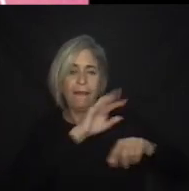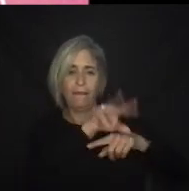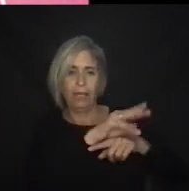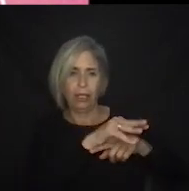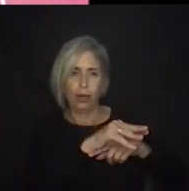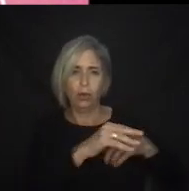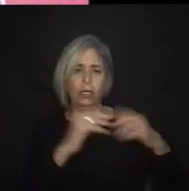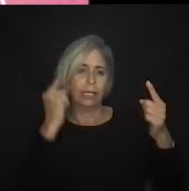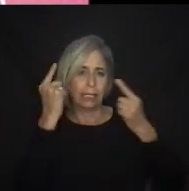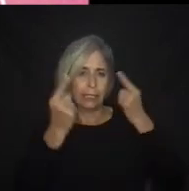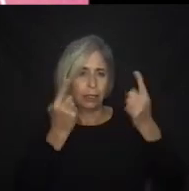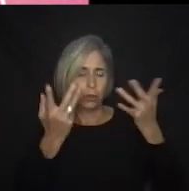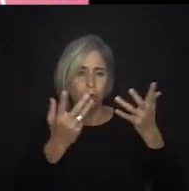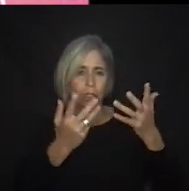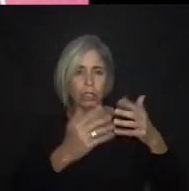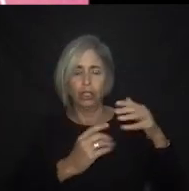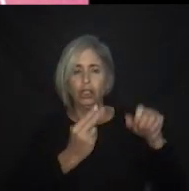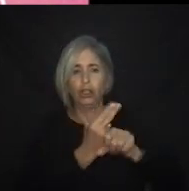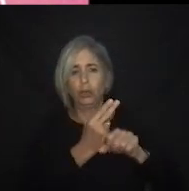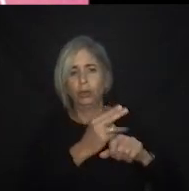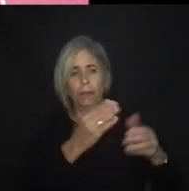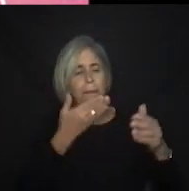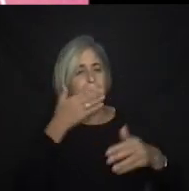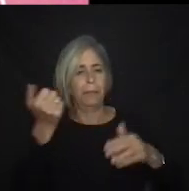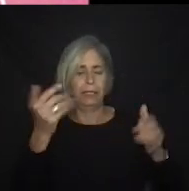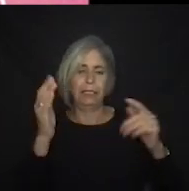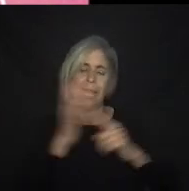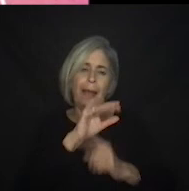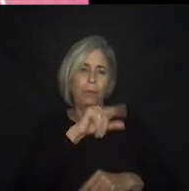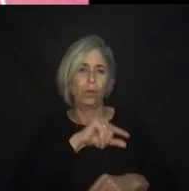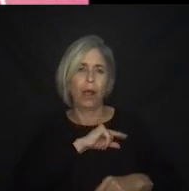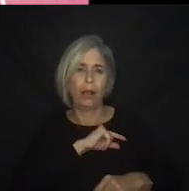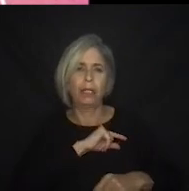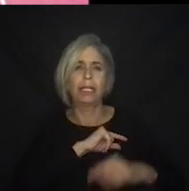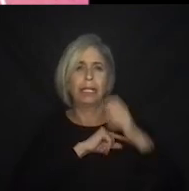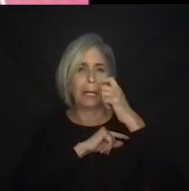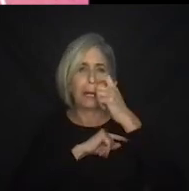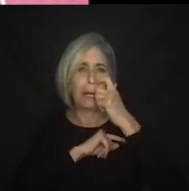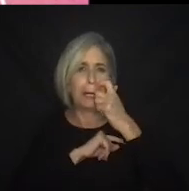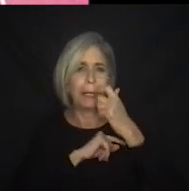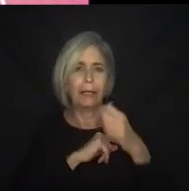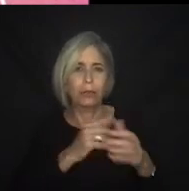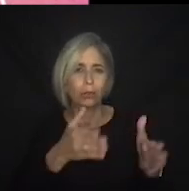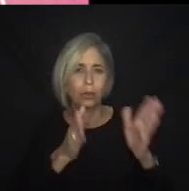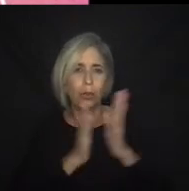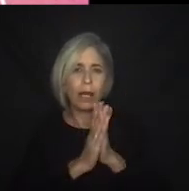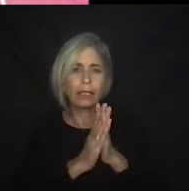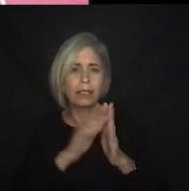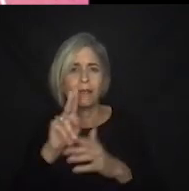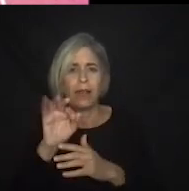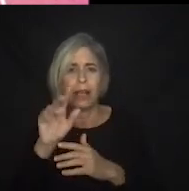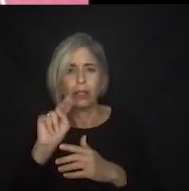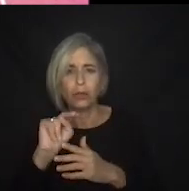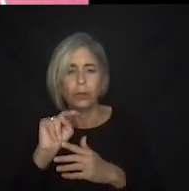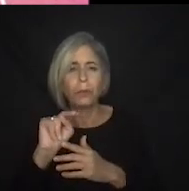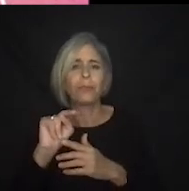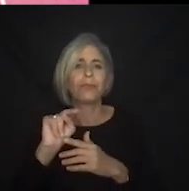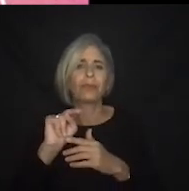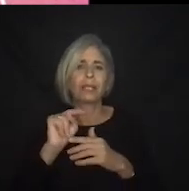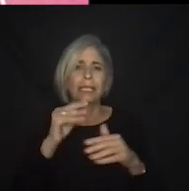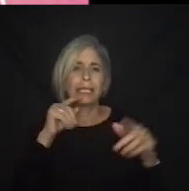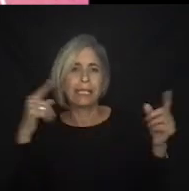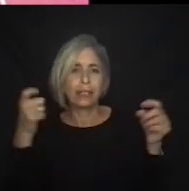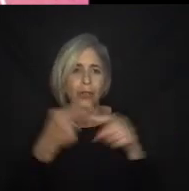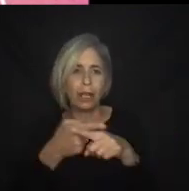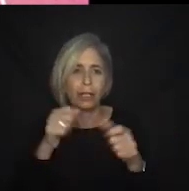Those considerations were to optimize for quality, request volume and latency, factor in costs, be intentional with accessibility